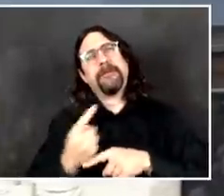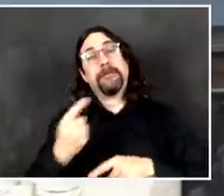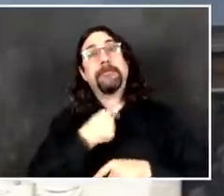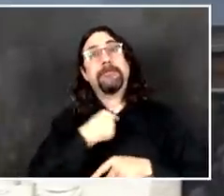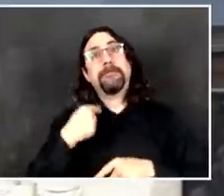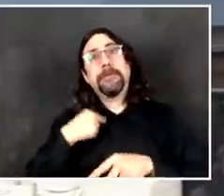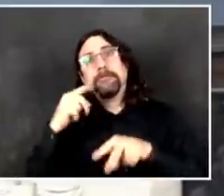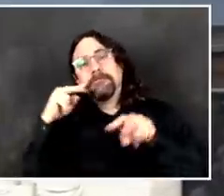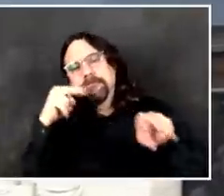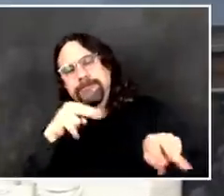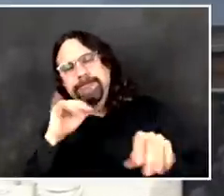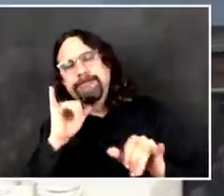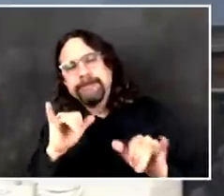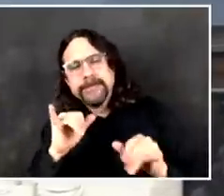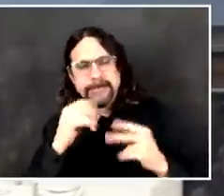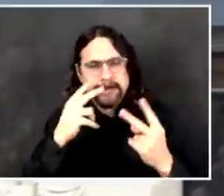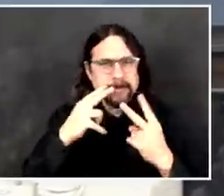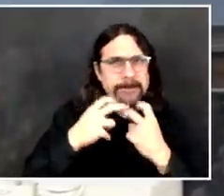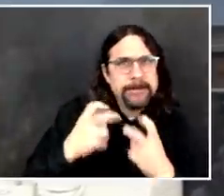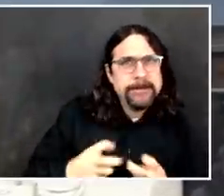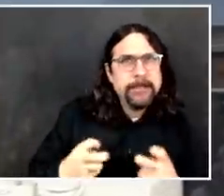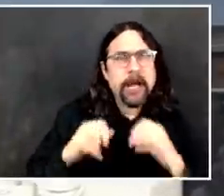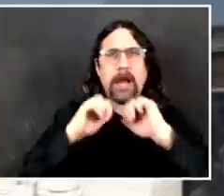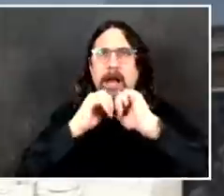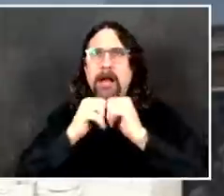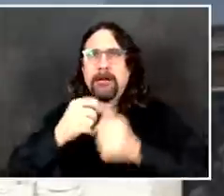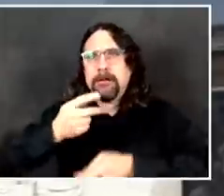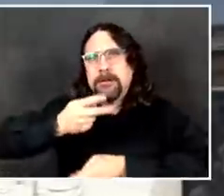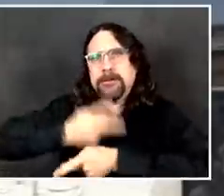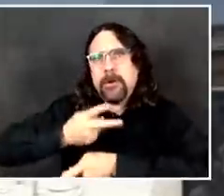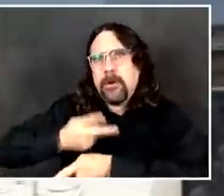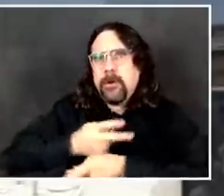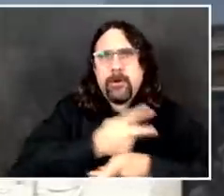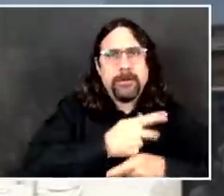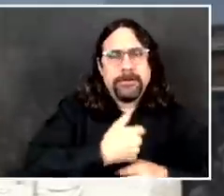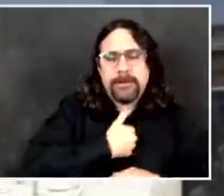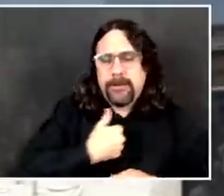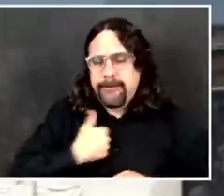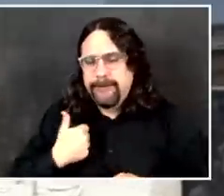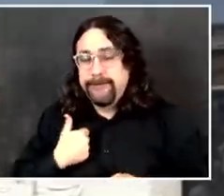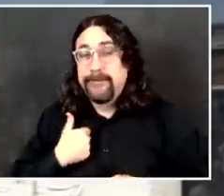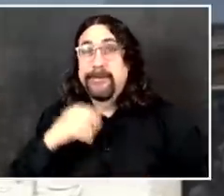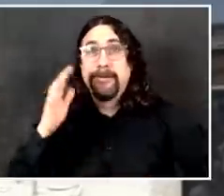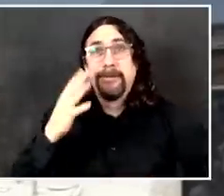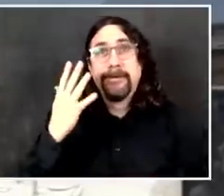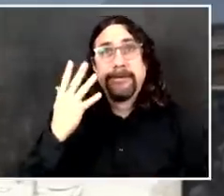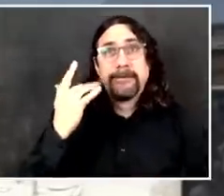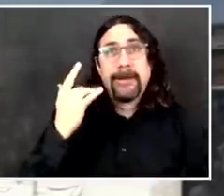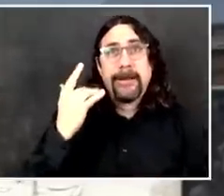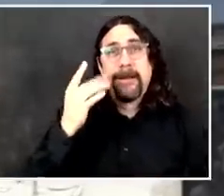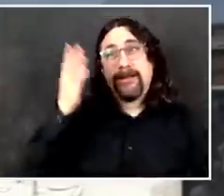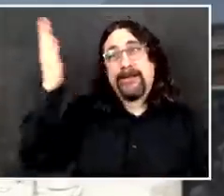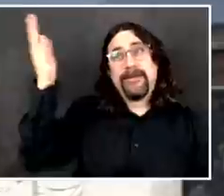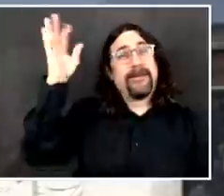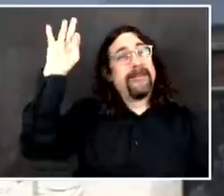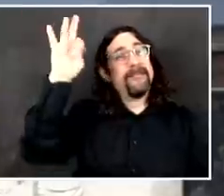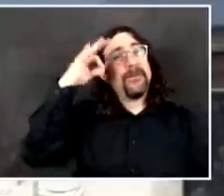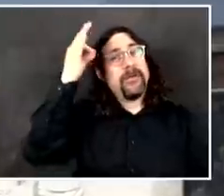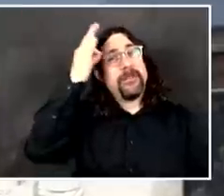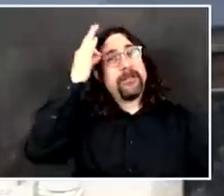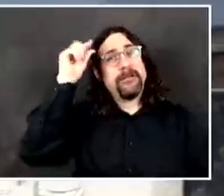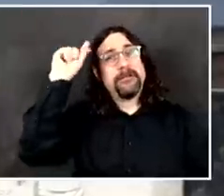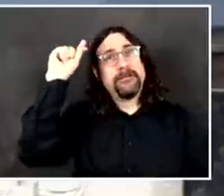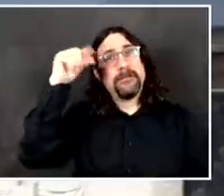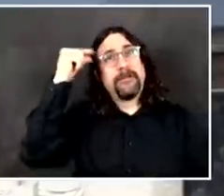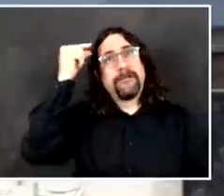got an answer, sometimes we didn't. When we went out on the open market, internationally even, trying to find the things we